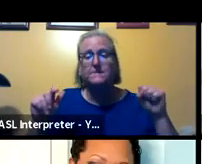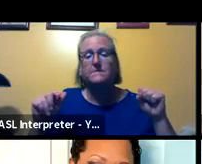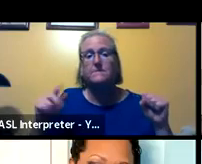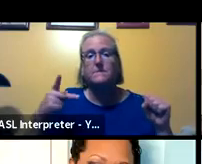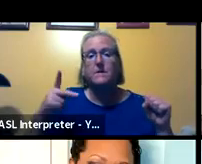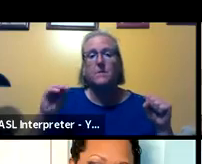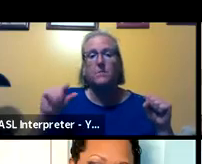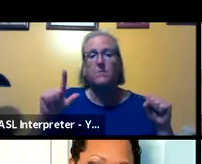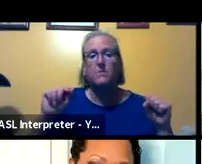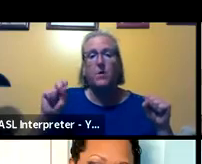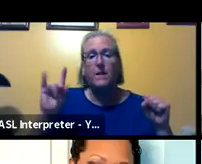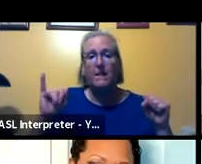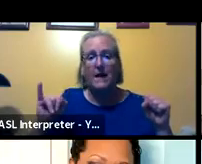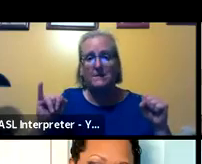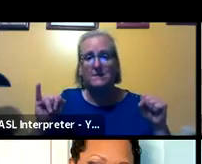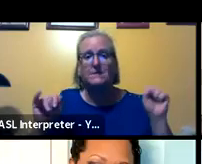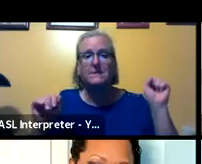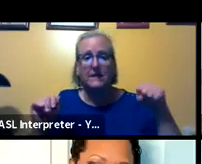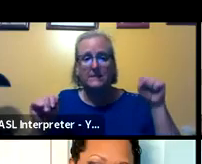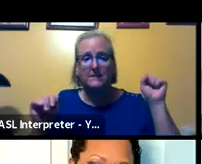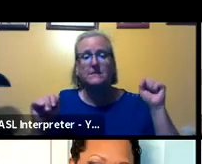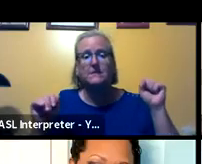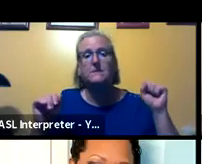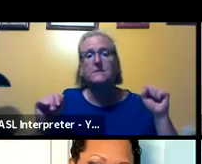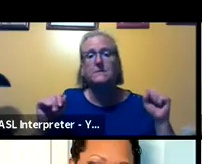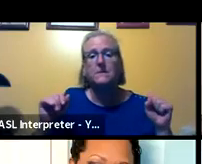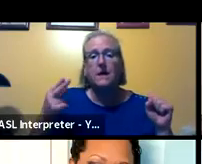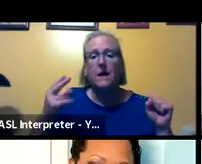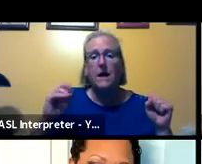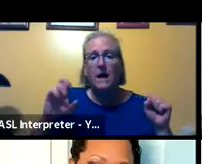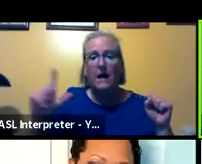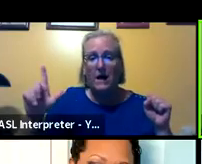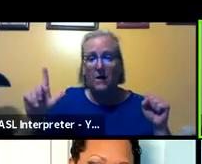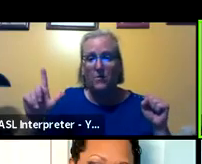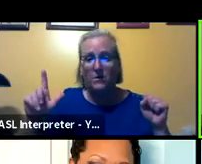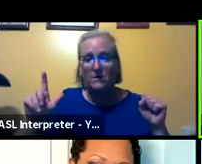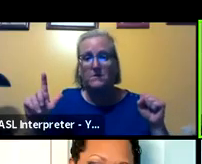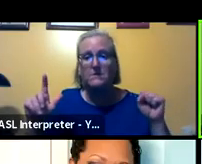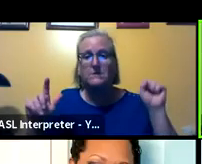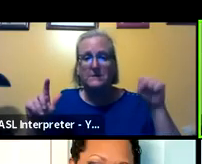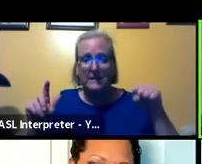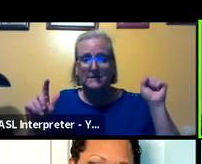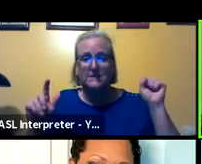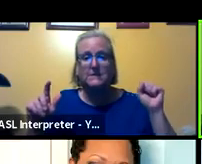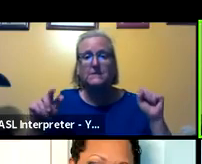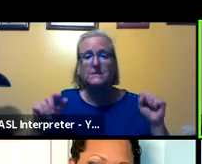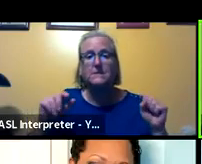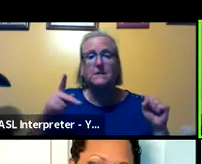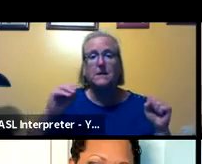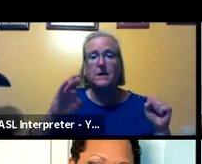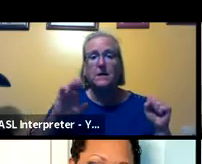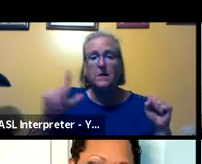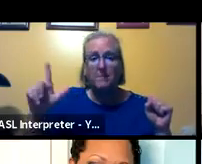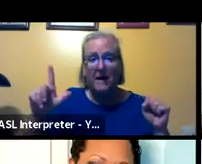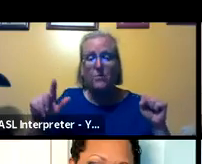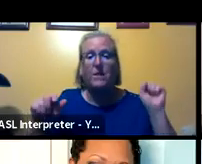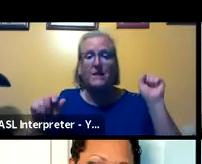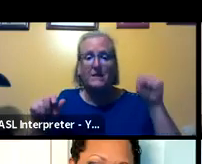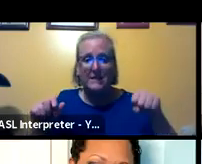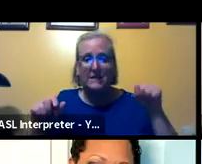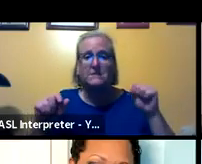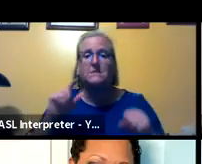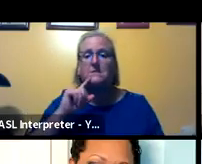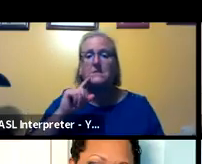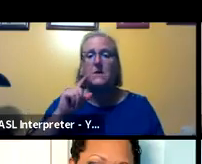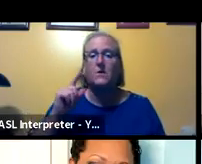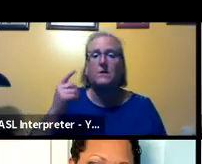Mr. Pulaski. Brett Pulaski, yes. Mr. Howell. Warren Howell, yes. And Keely Powell also votes yes. The